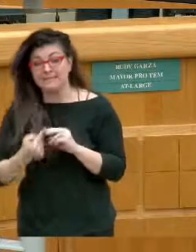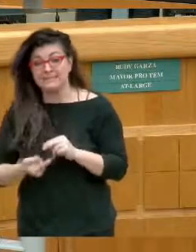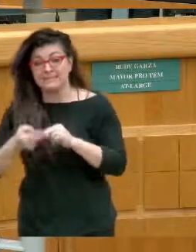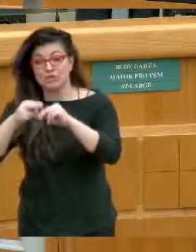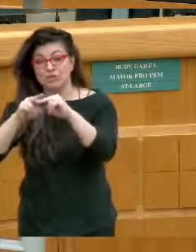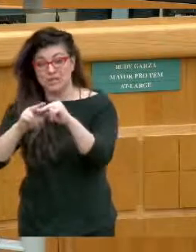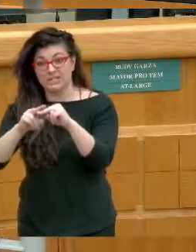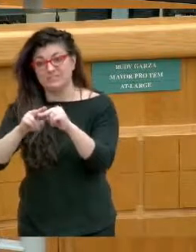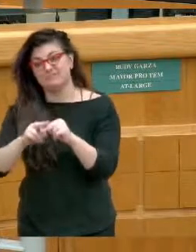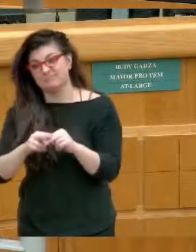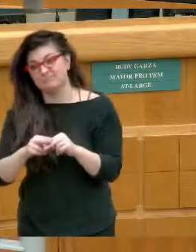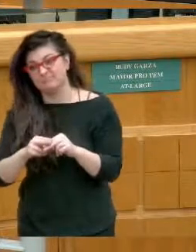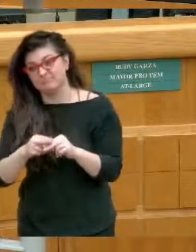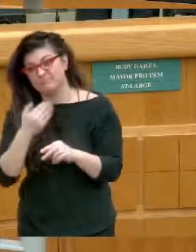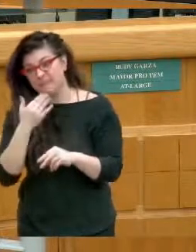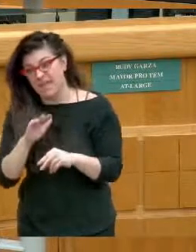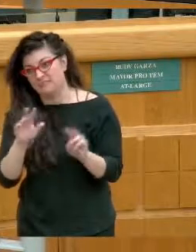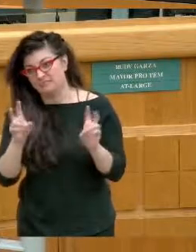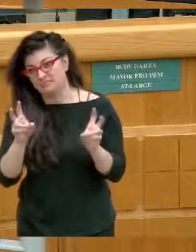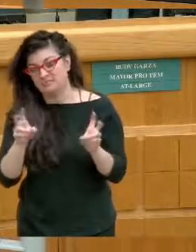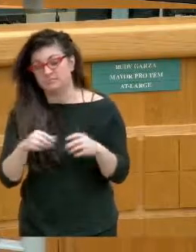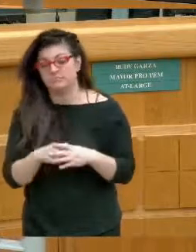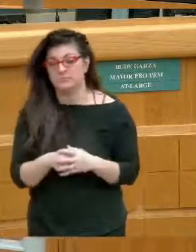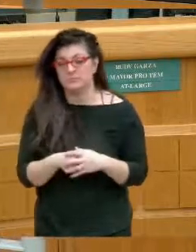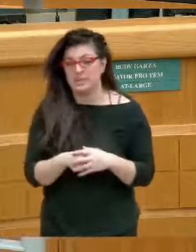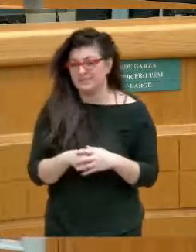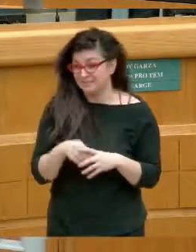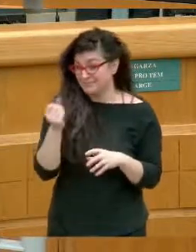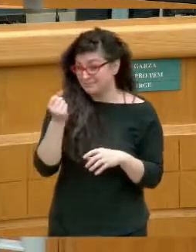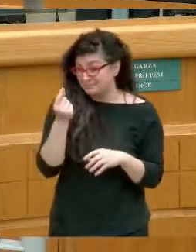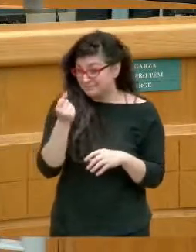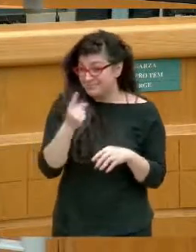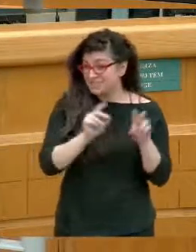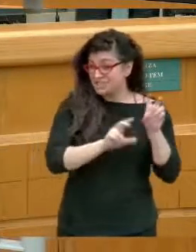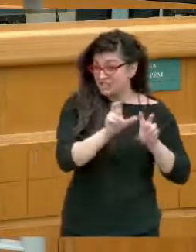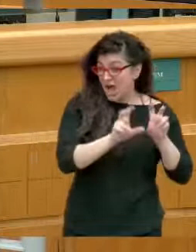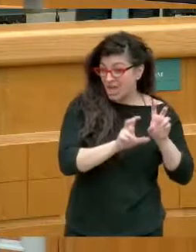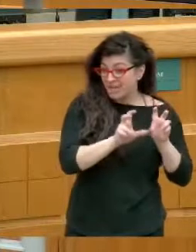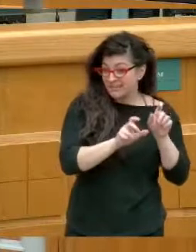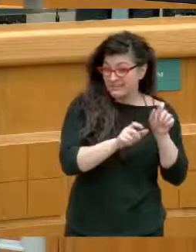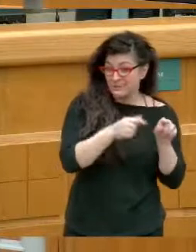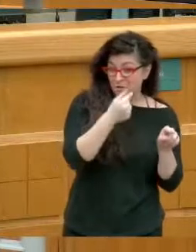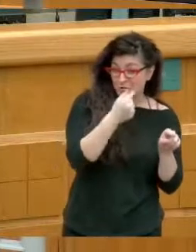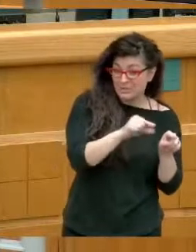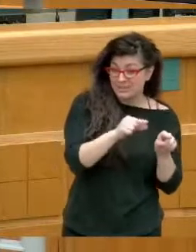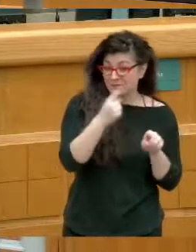and in this case, red is bad. So it's the opposite of the way your stocks work.